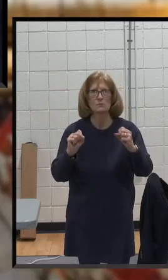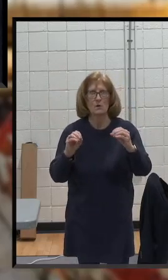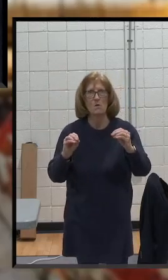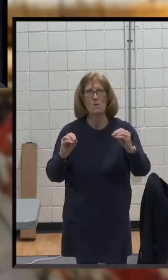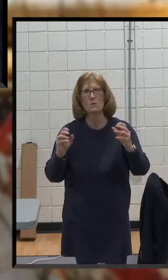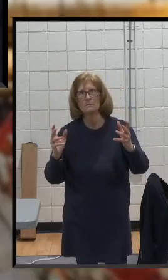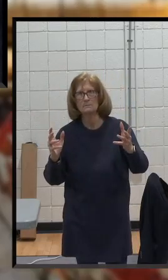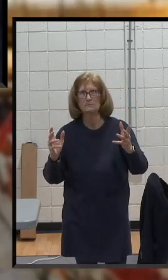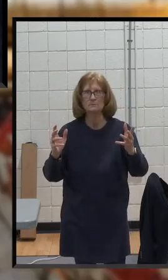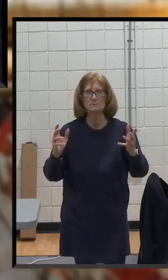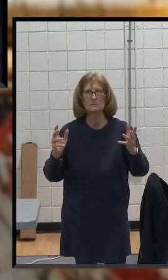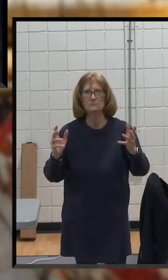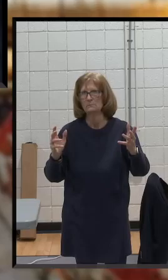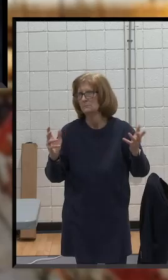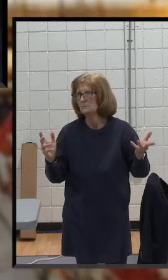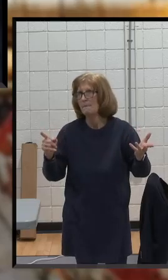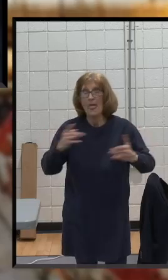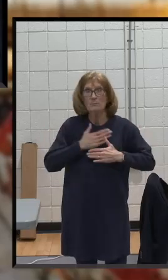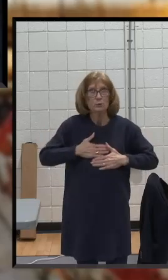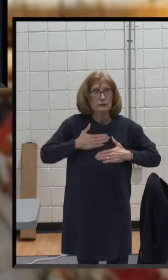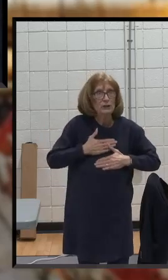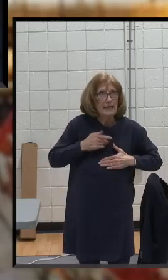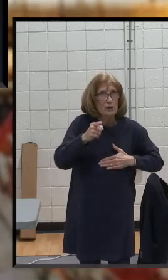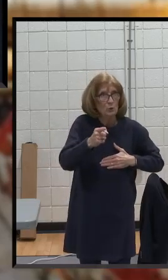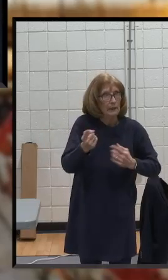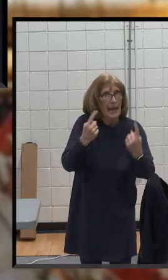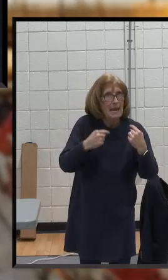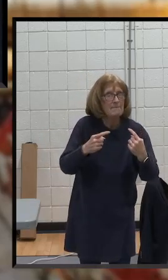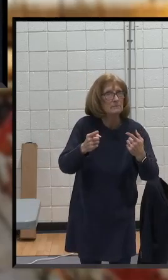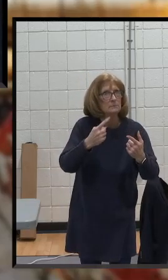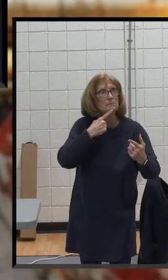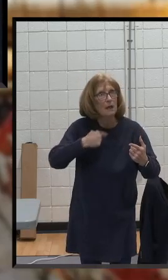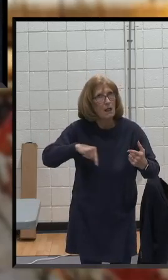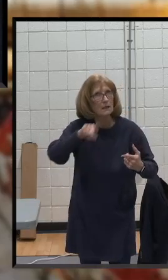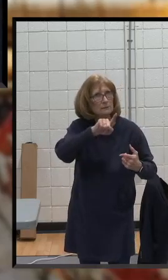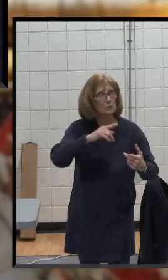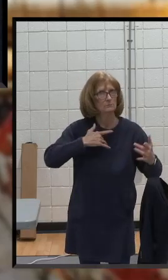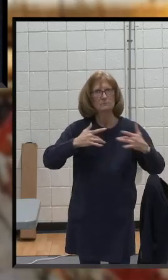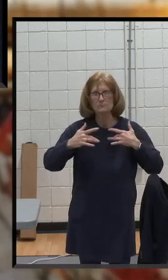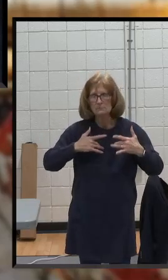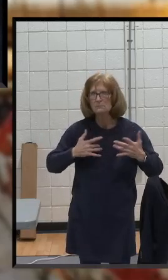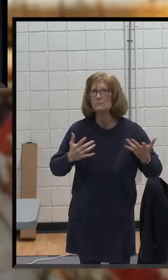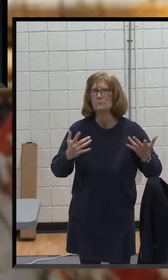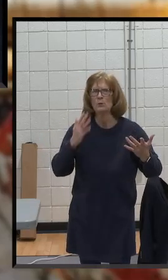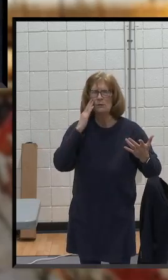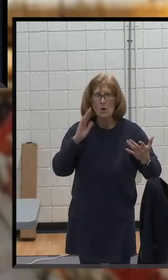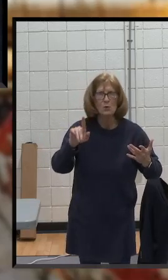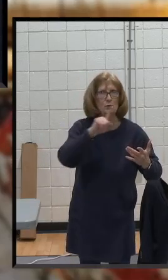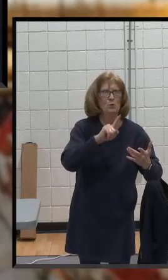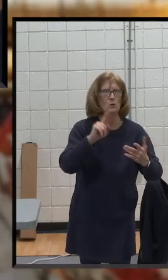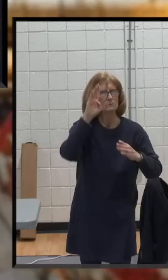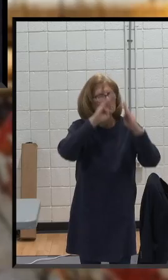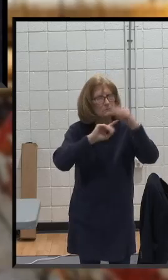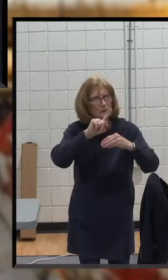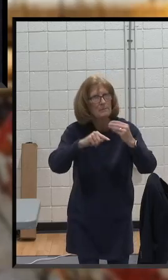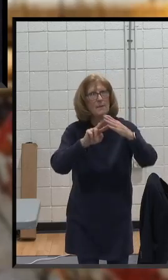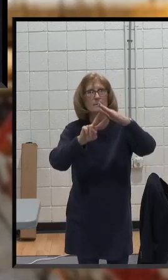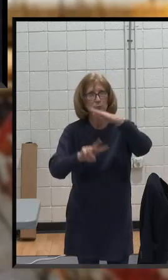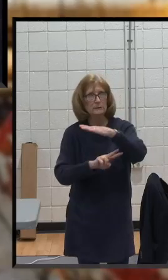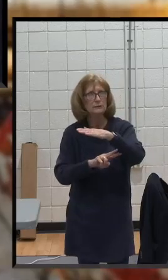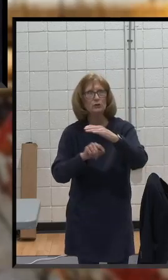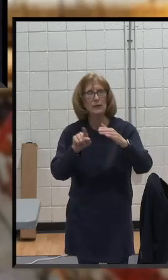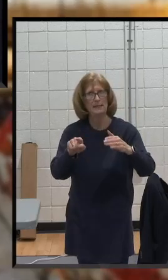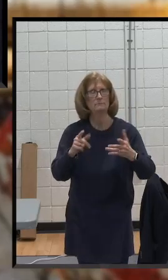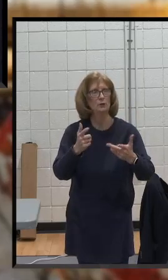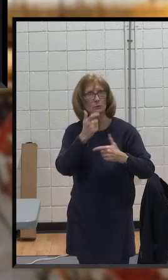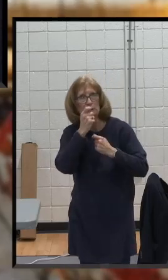if you just we appreciate you all for coming out. We appreciate your concern about the bridge and your interest in the